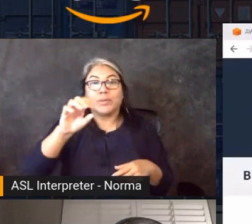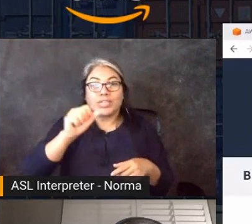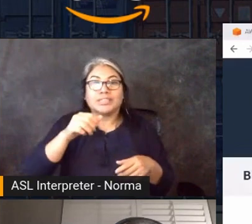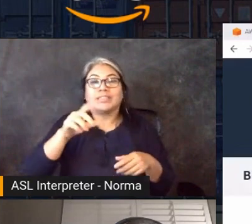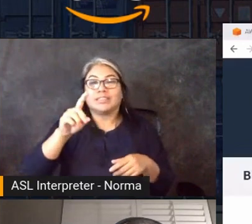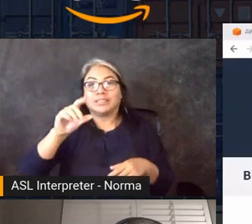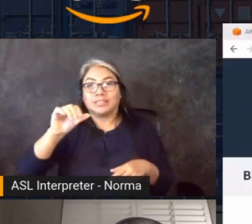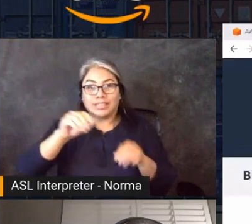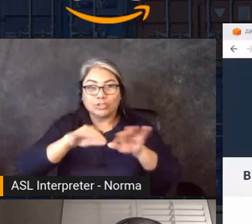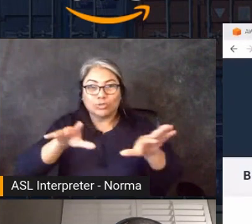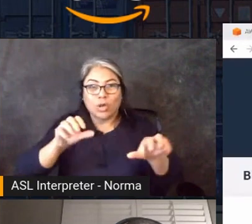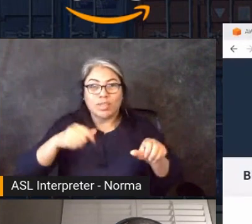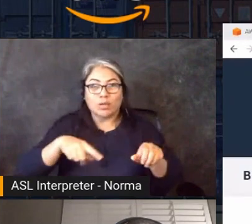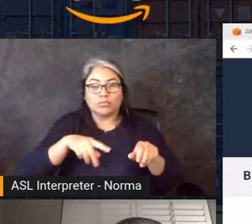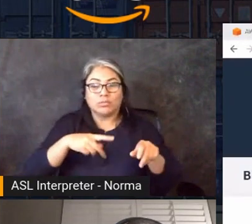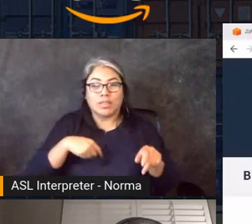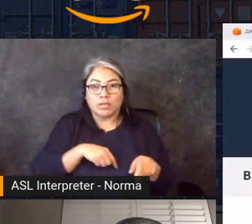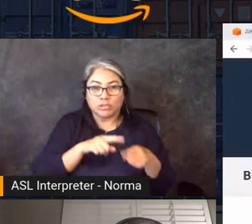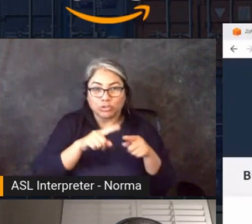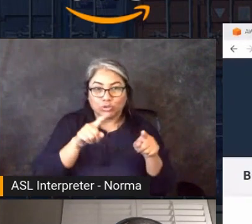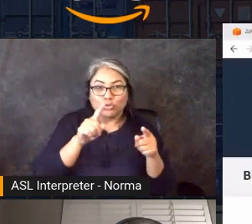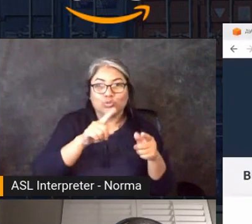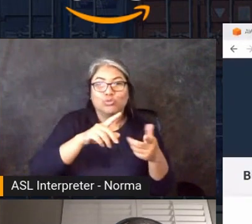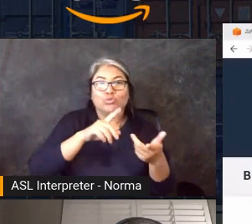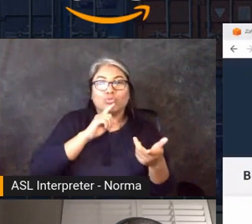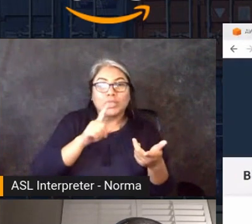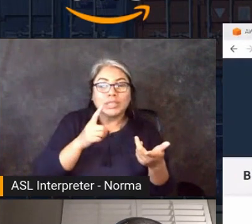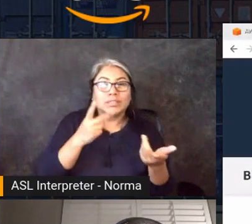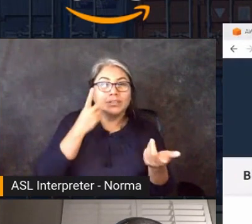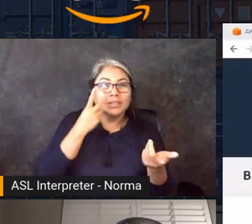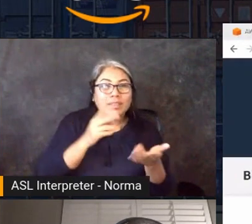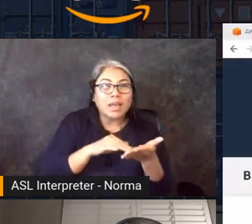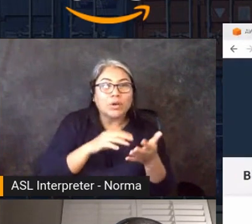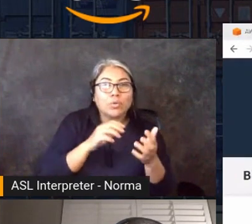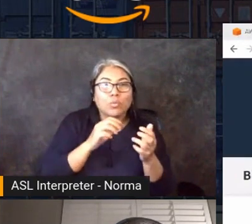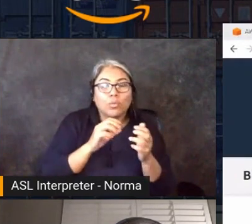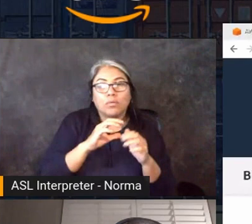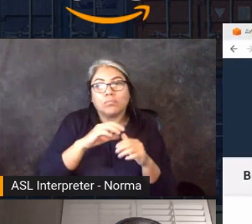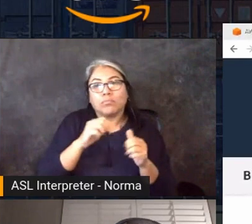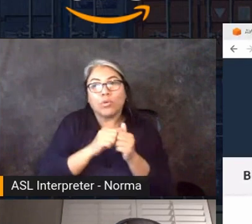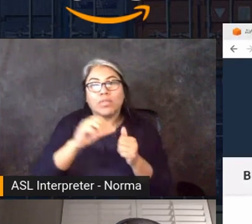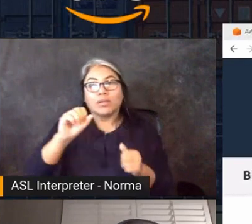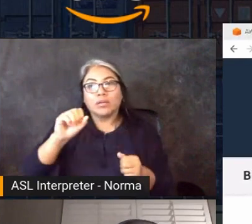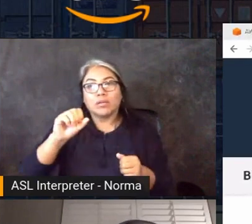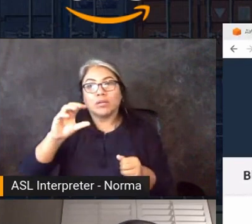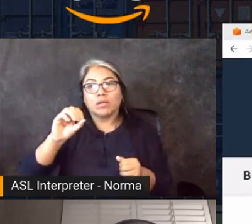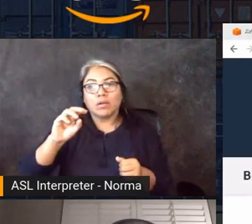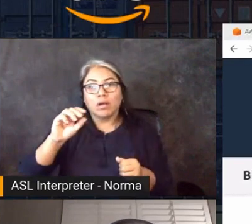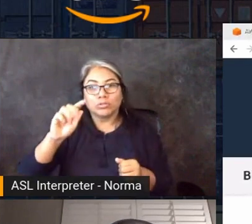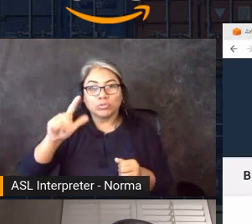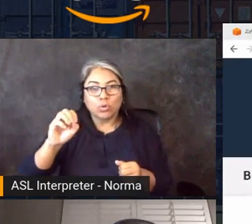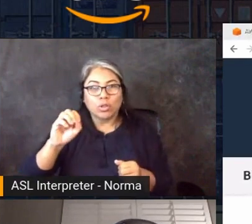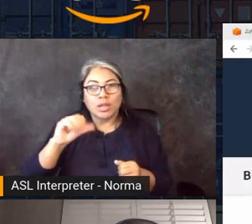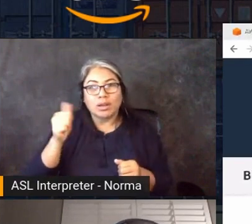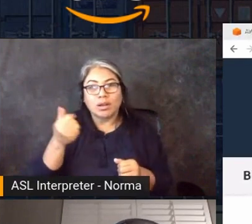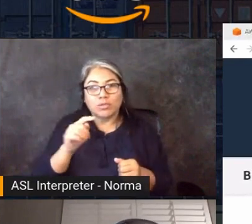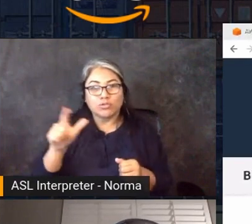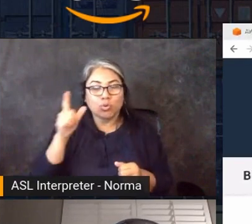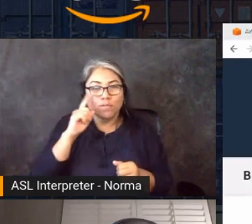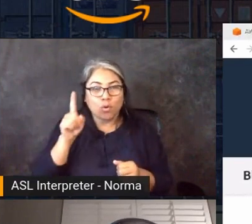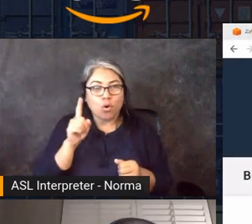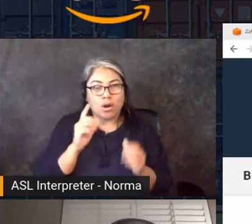AWS ecosystem for console and other tools that we provide for customers, right? Yep. Yeah, and like